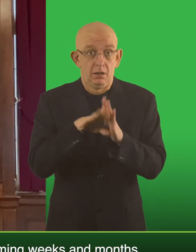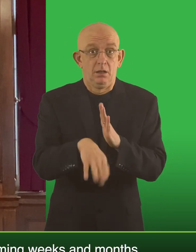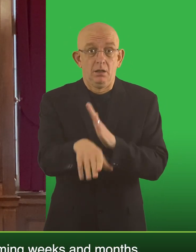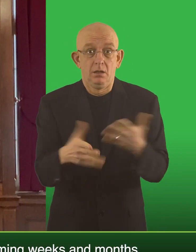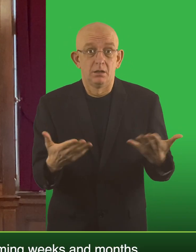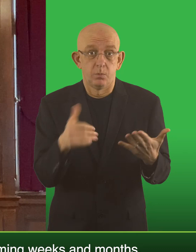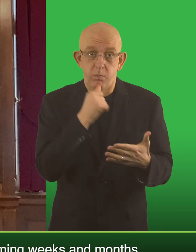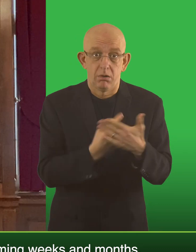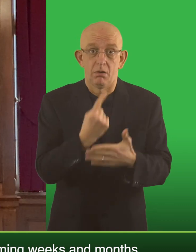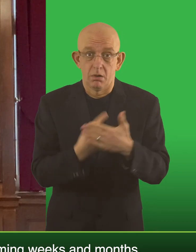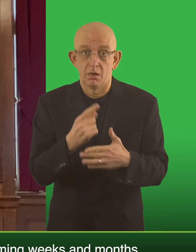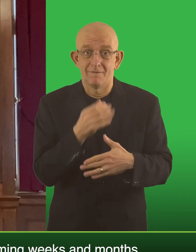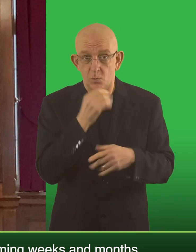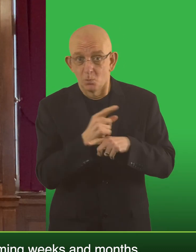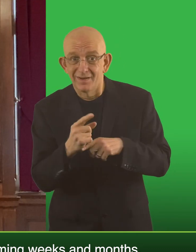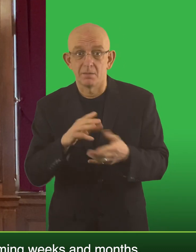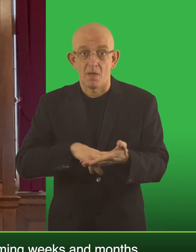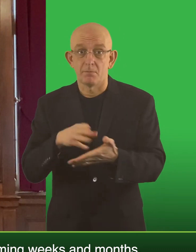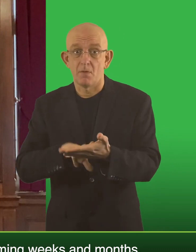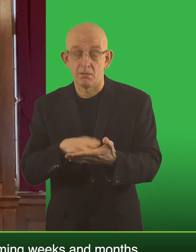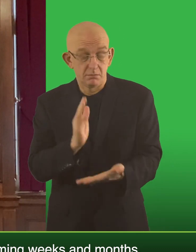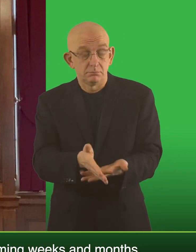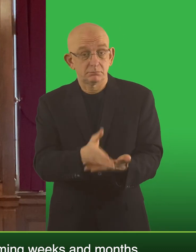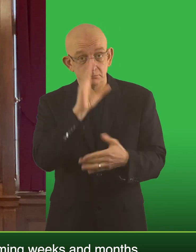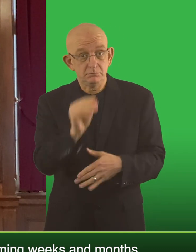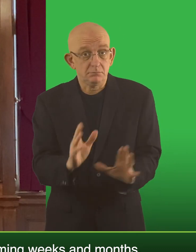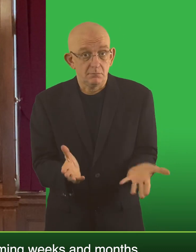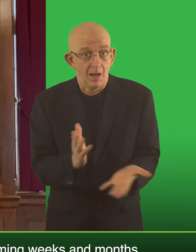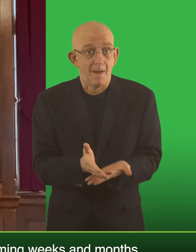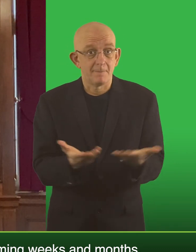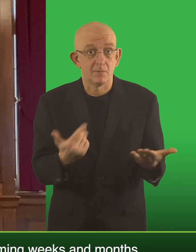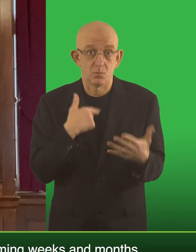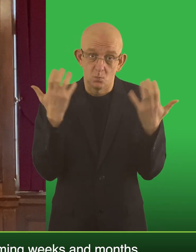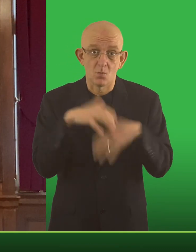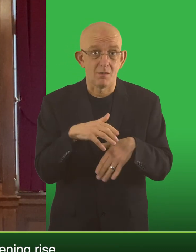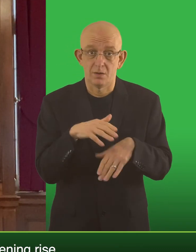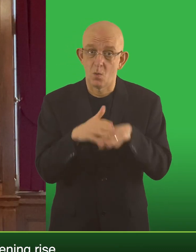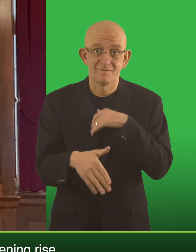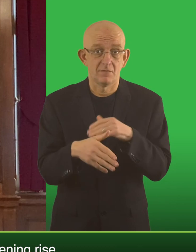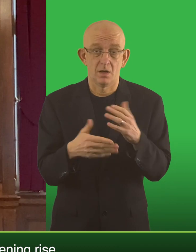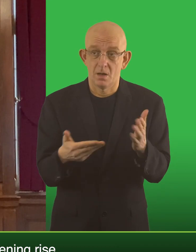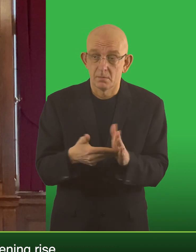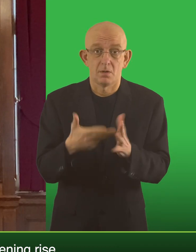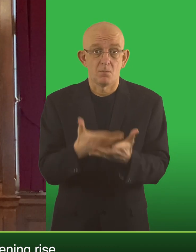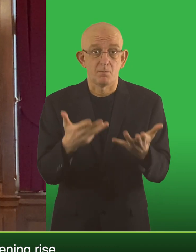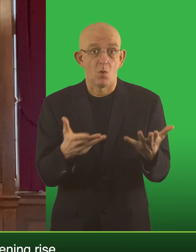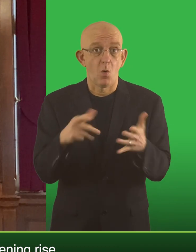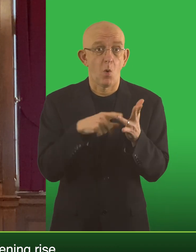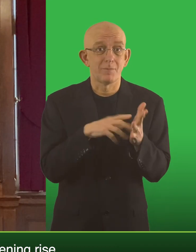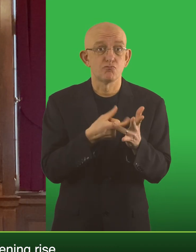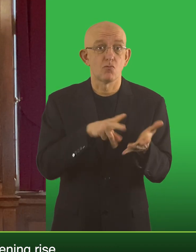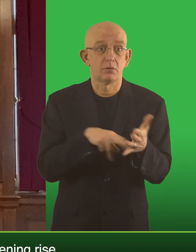unsustained. And that will have consequences in the coming weeks and months. There's no two ways about that. I worry a lot about the